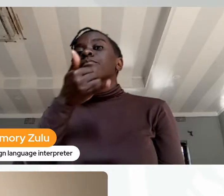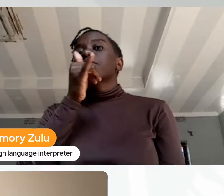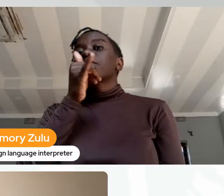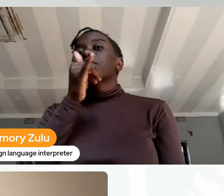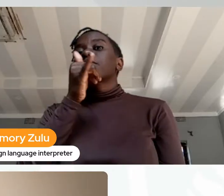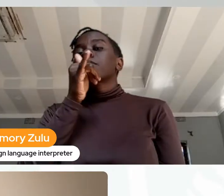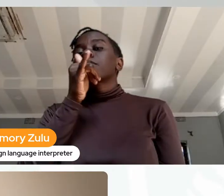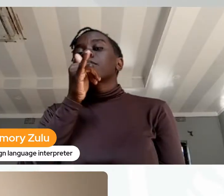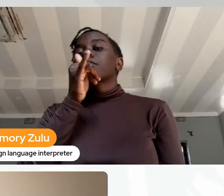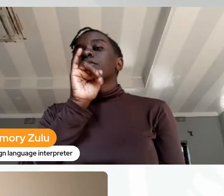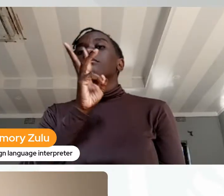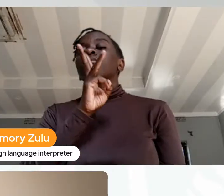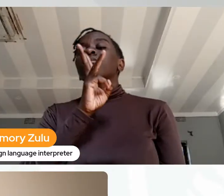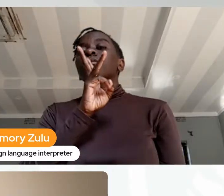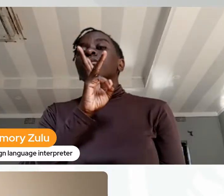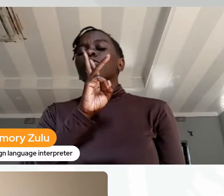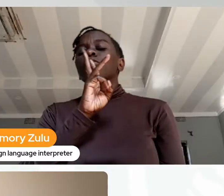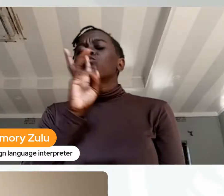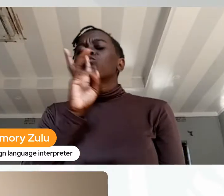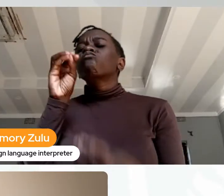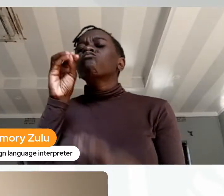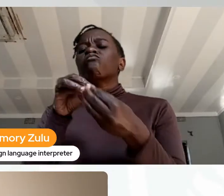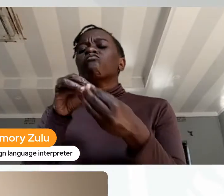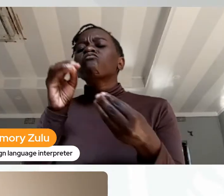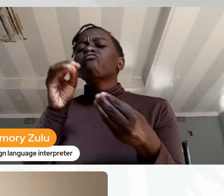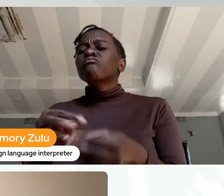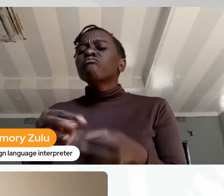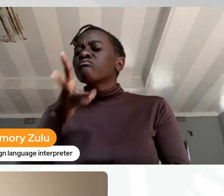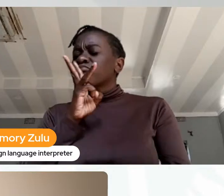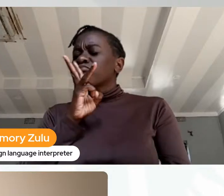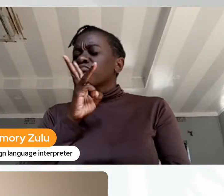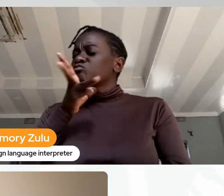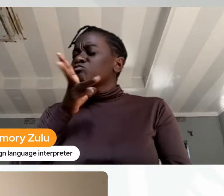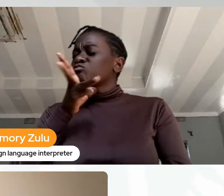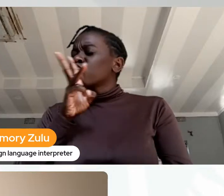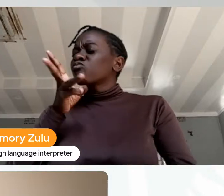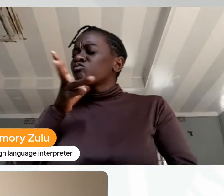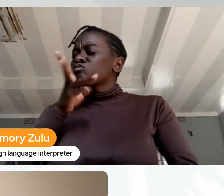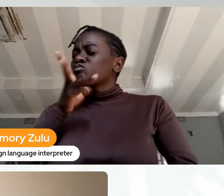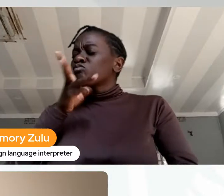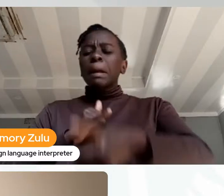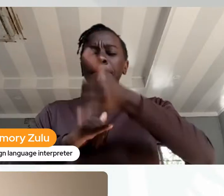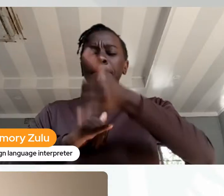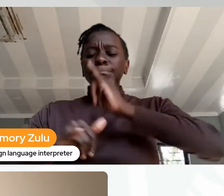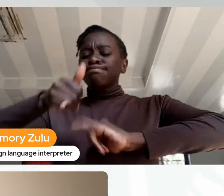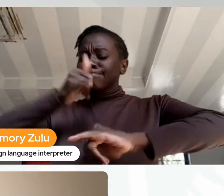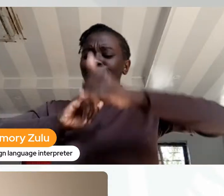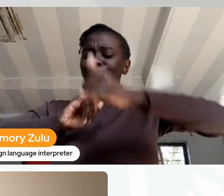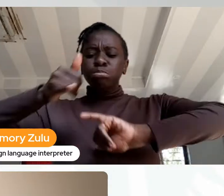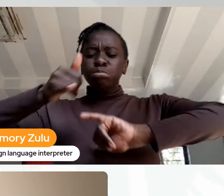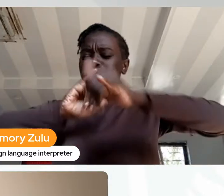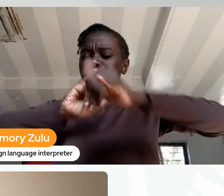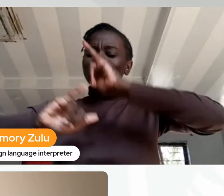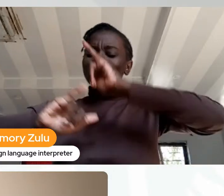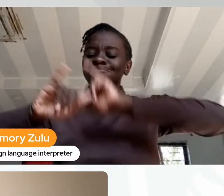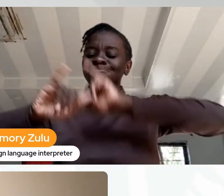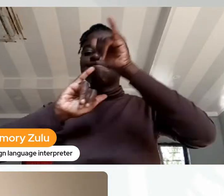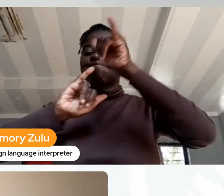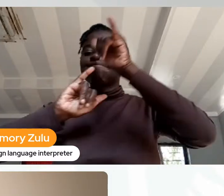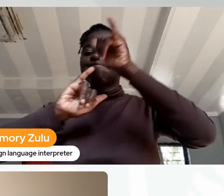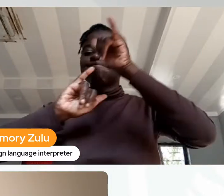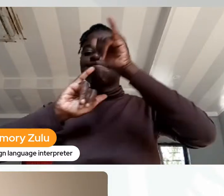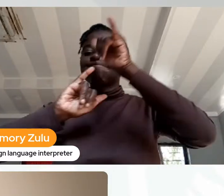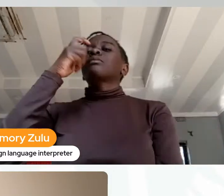to the toilet. The more you hold the urine, it's like you create an environment now to